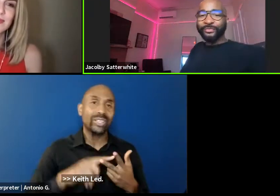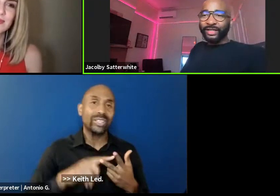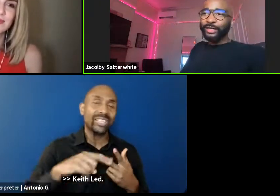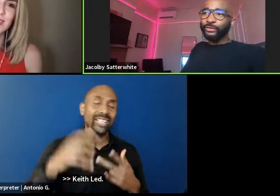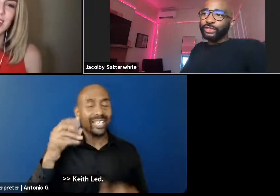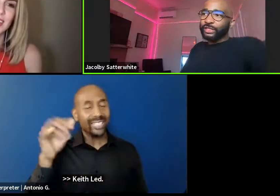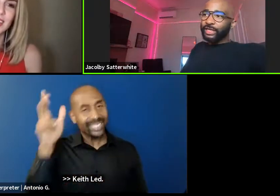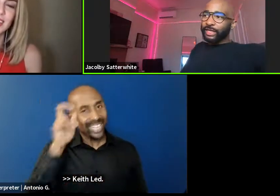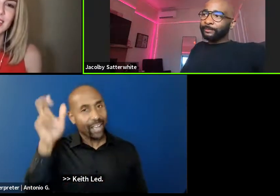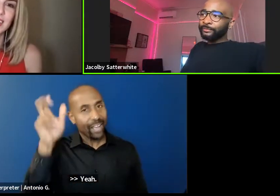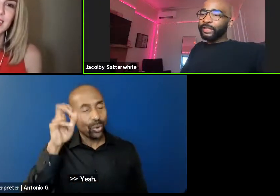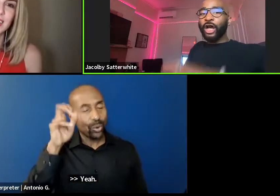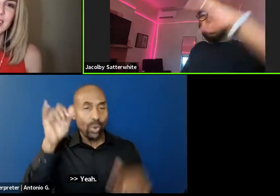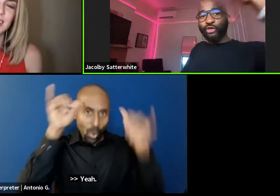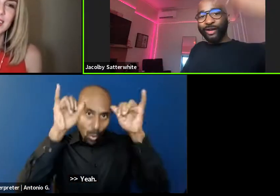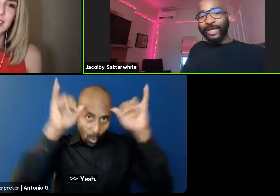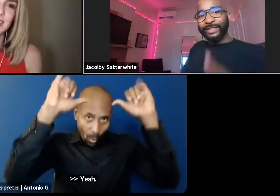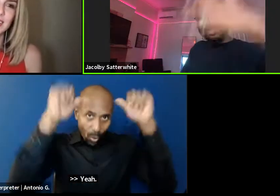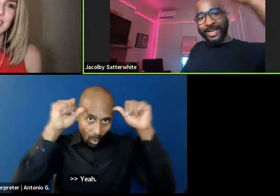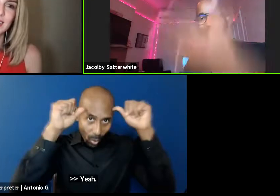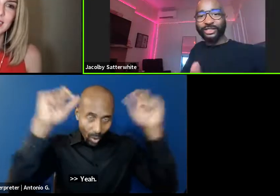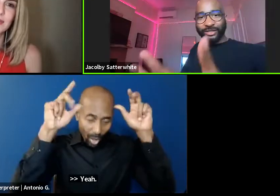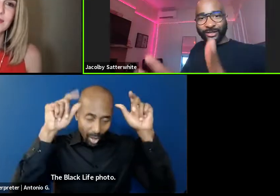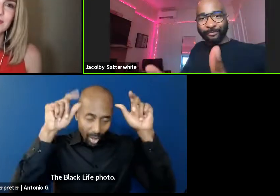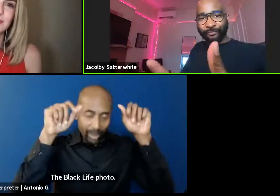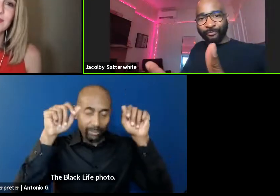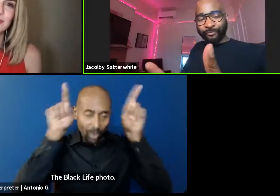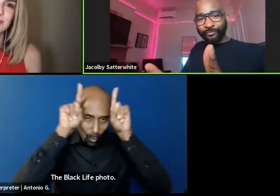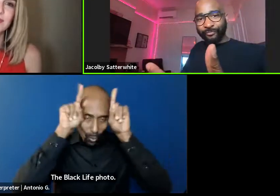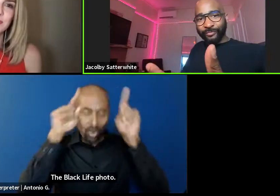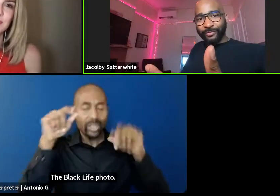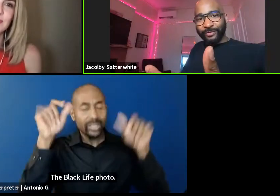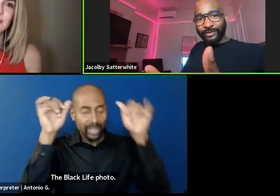hair. It was just like a great texture